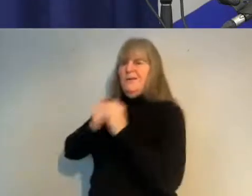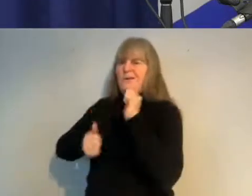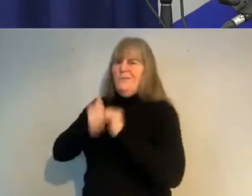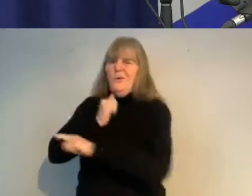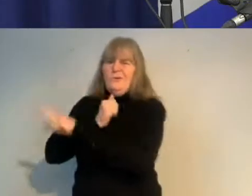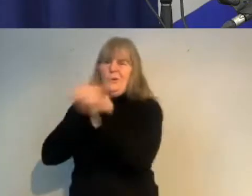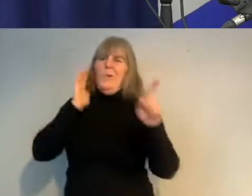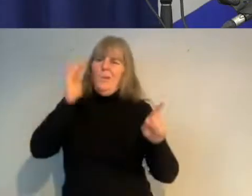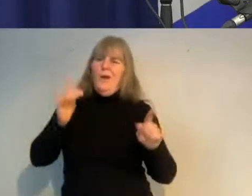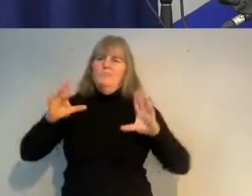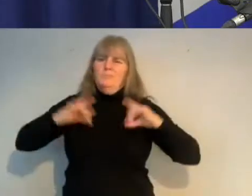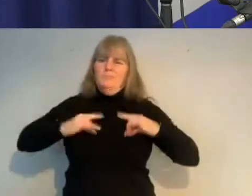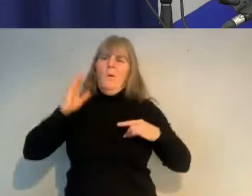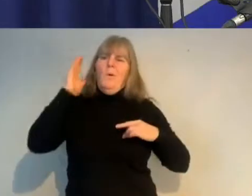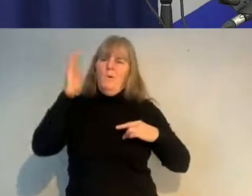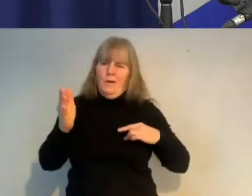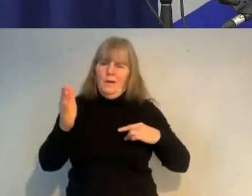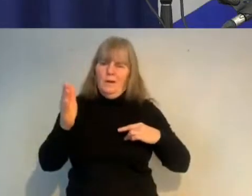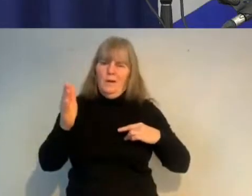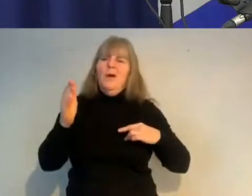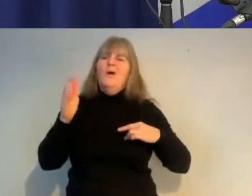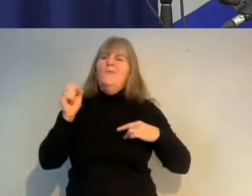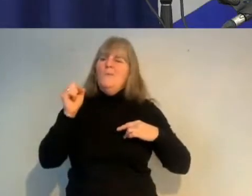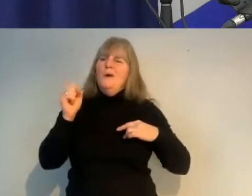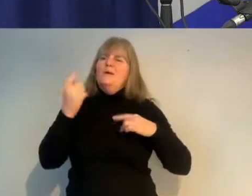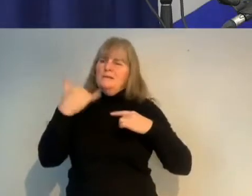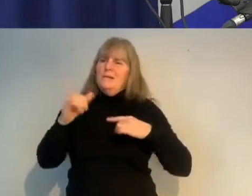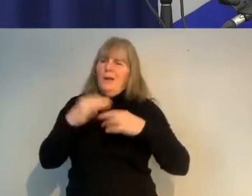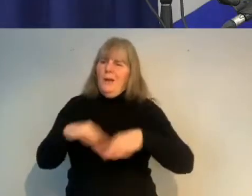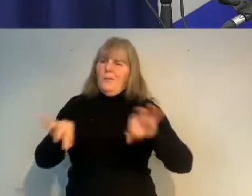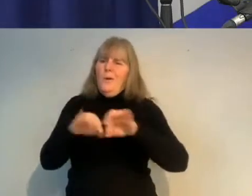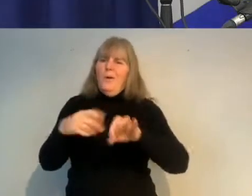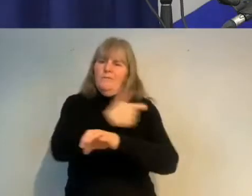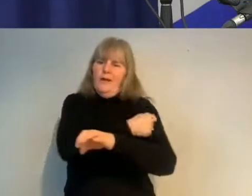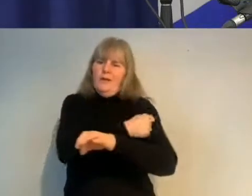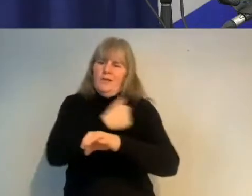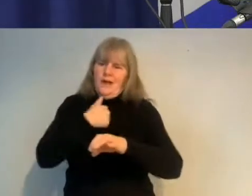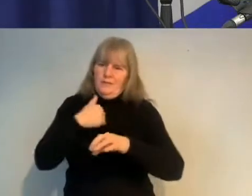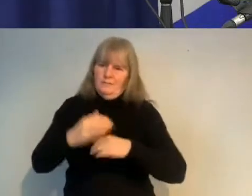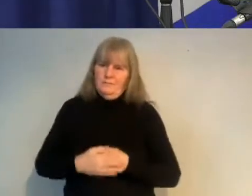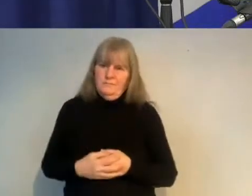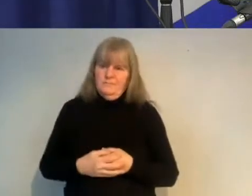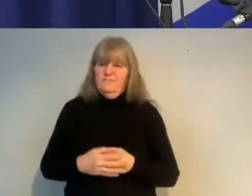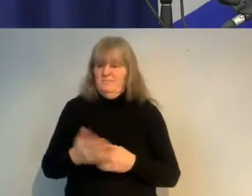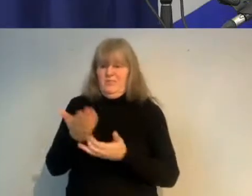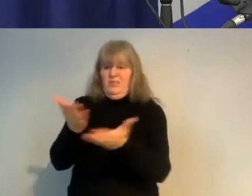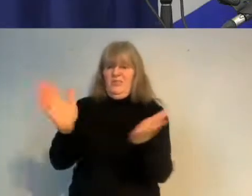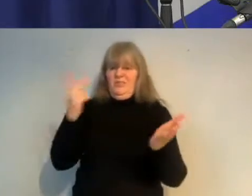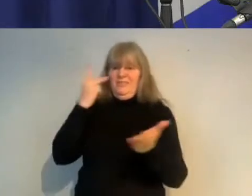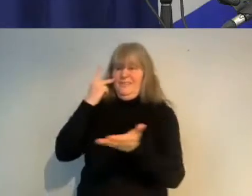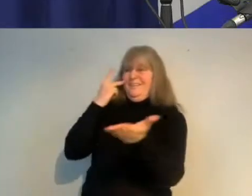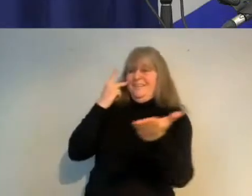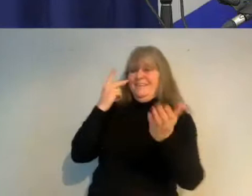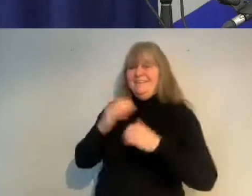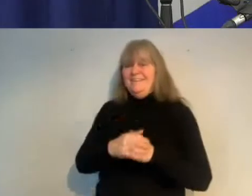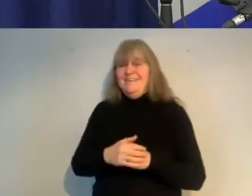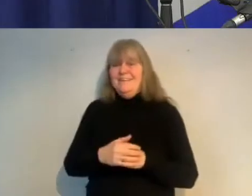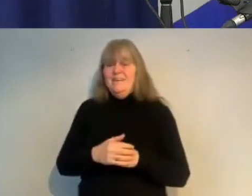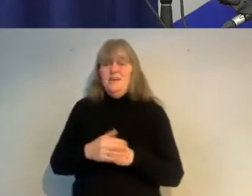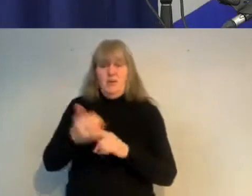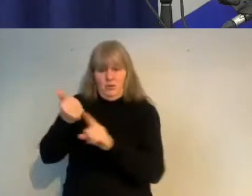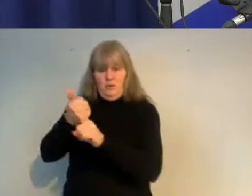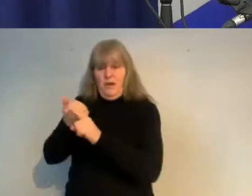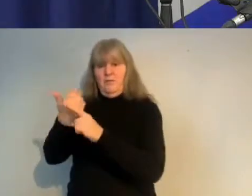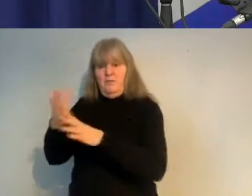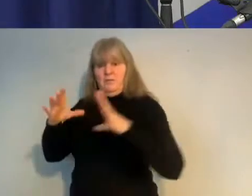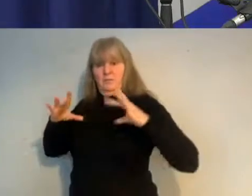so vaccine is so very important now. Yukoners are seeing this firsthand, whether infected themselves or